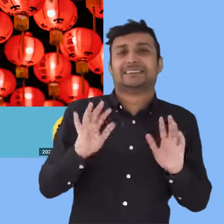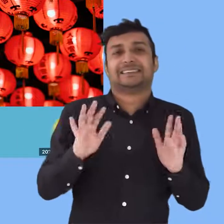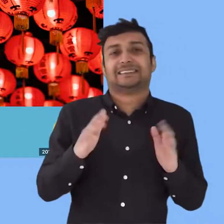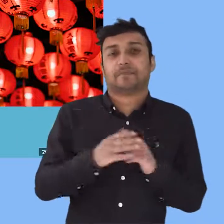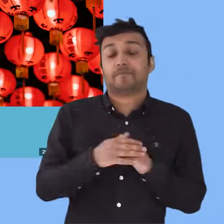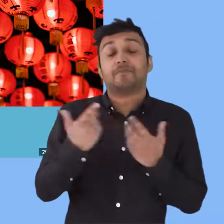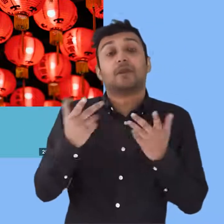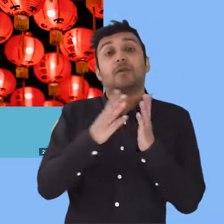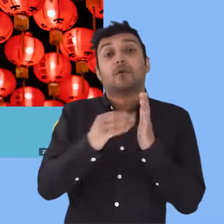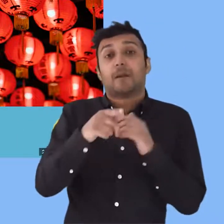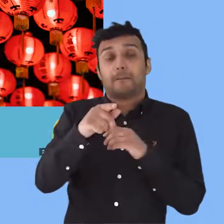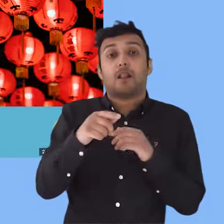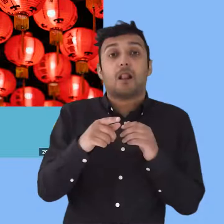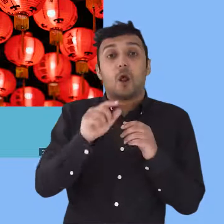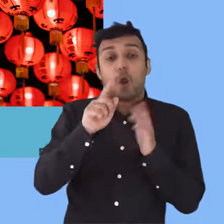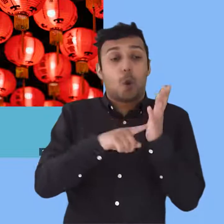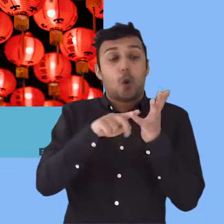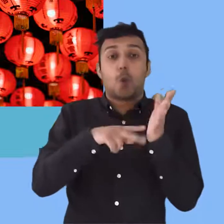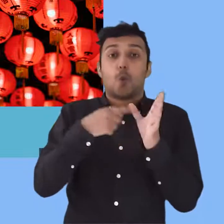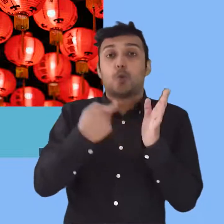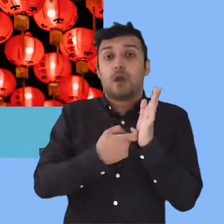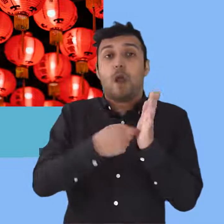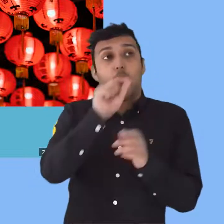take Lunar New Year as an example.